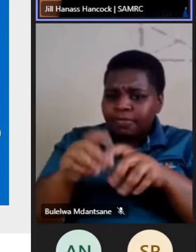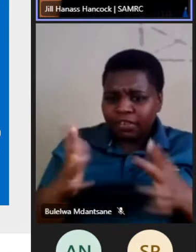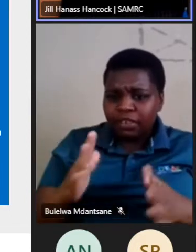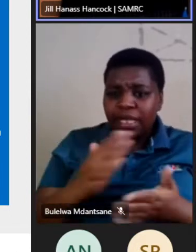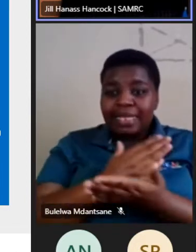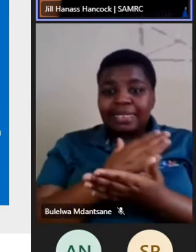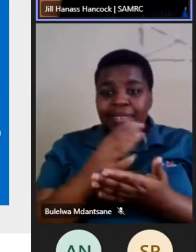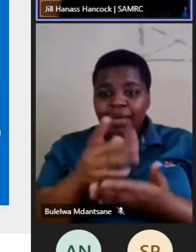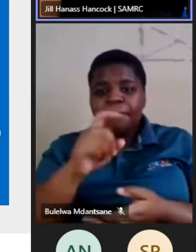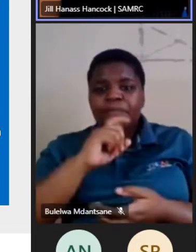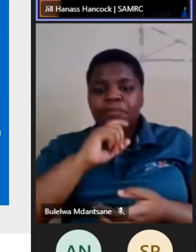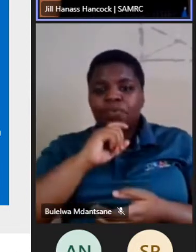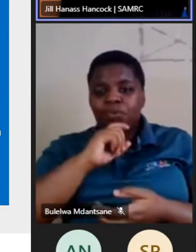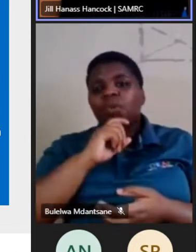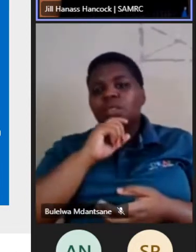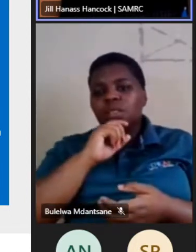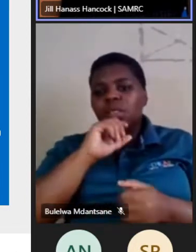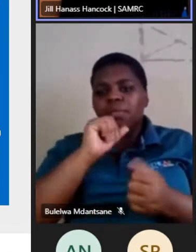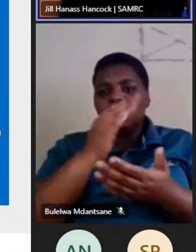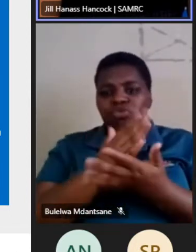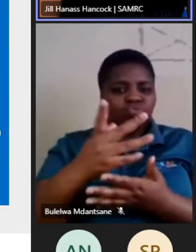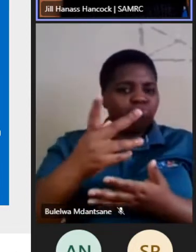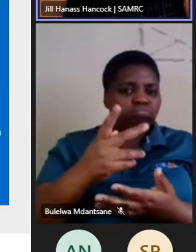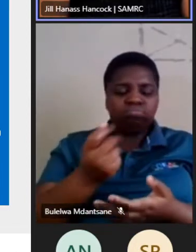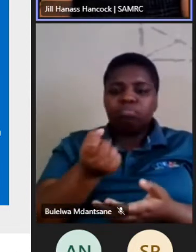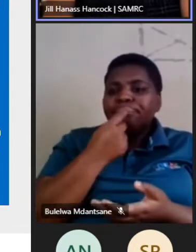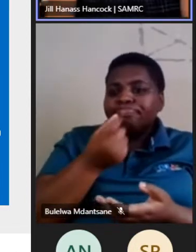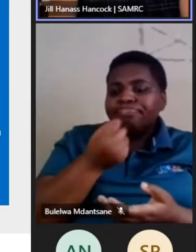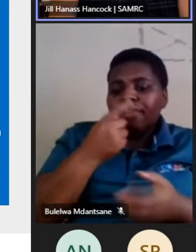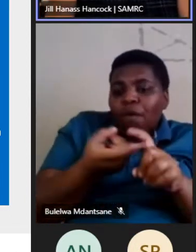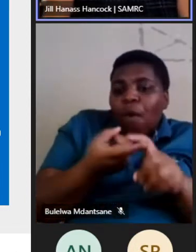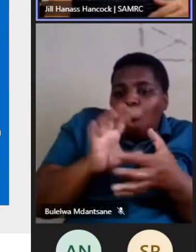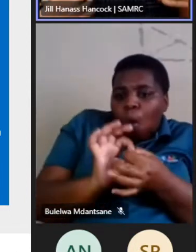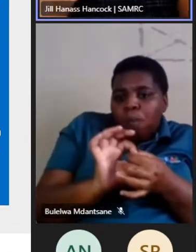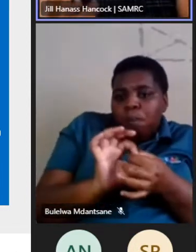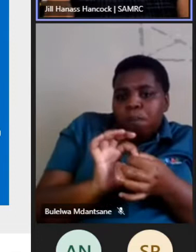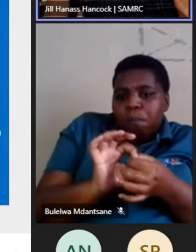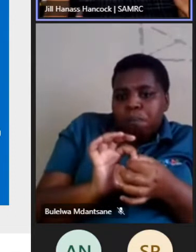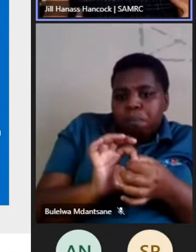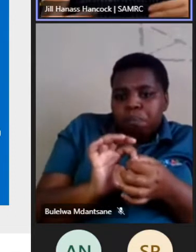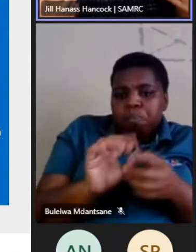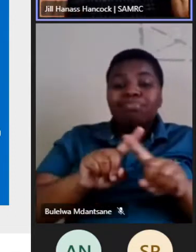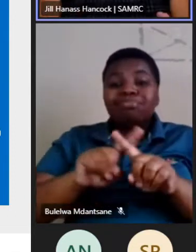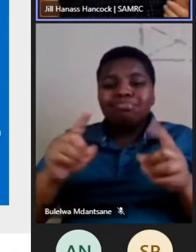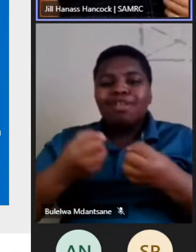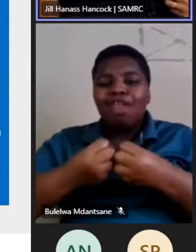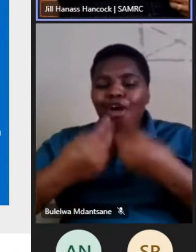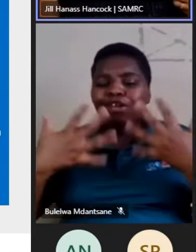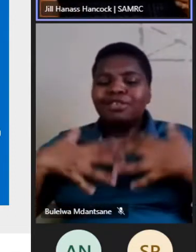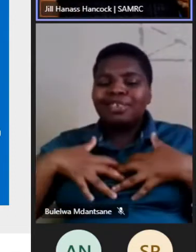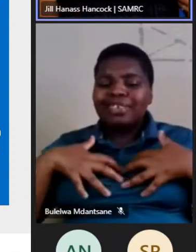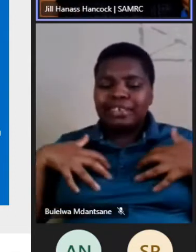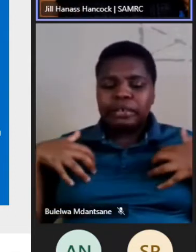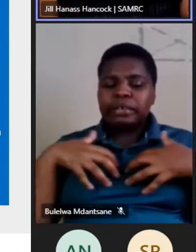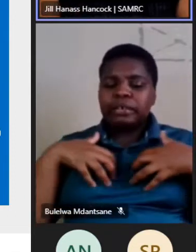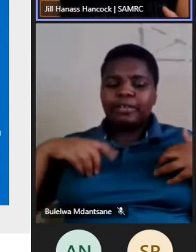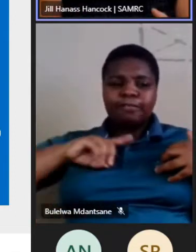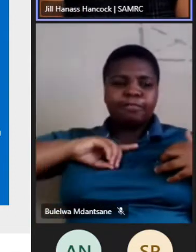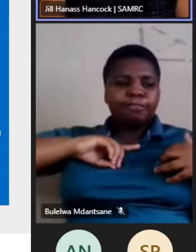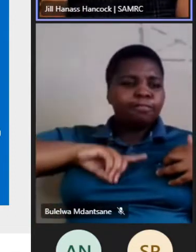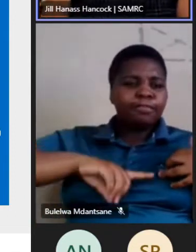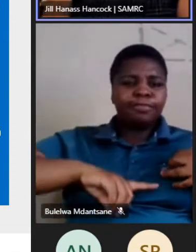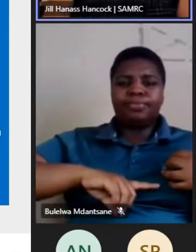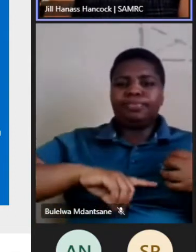common cold and used home remedies to manage it. But yet there was a lot of anxiety. There was also misinformation about COVID, as well